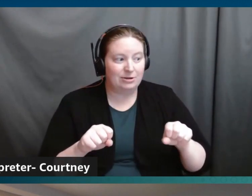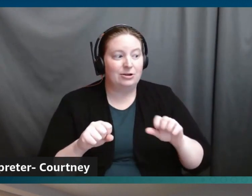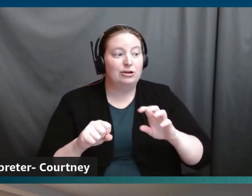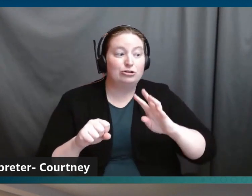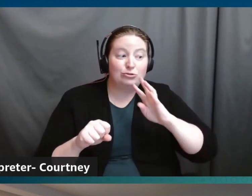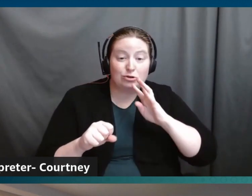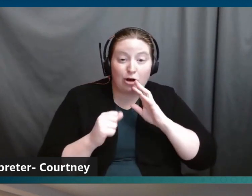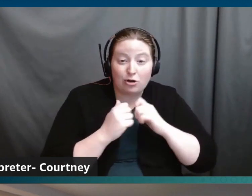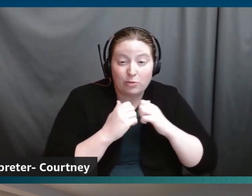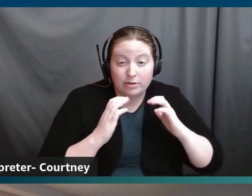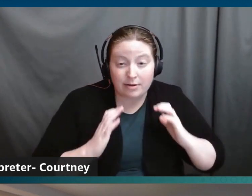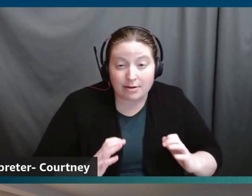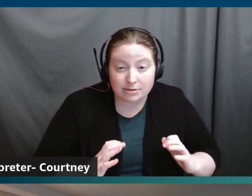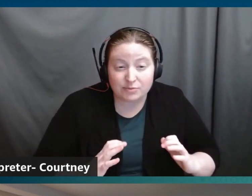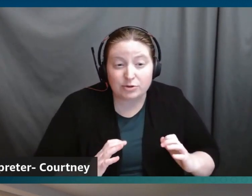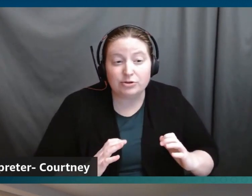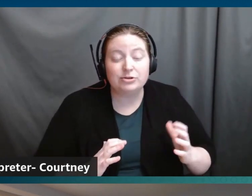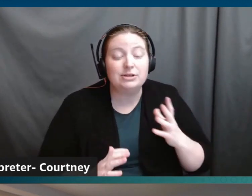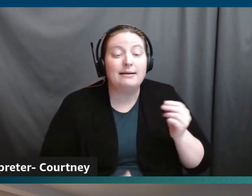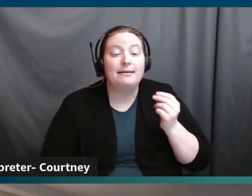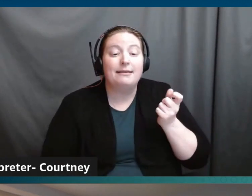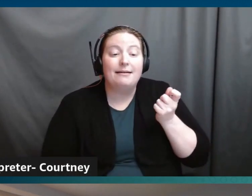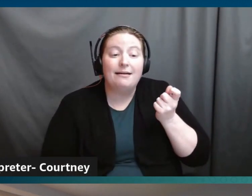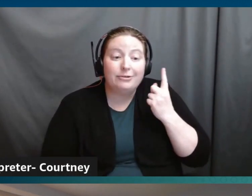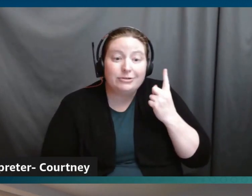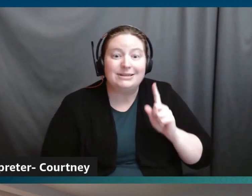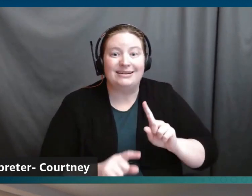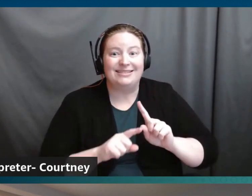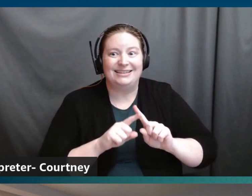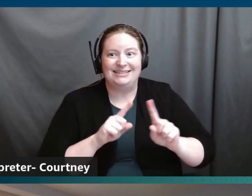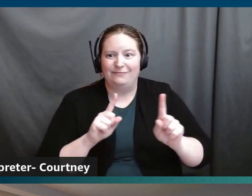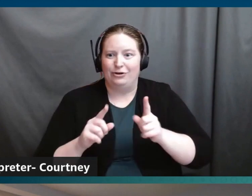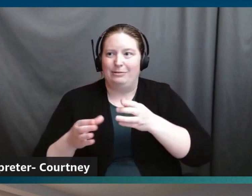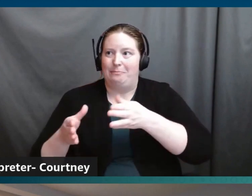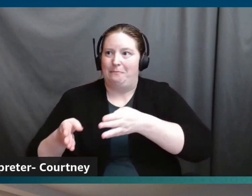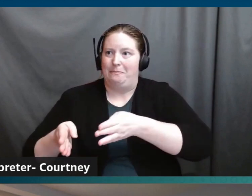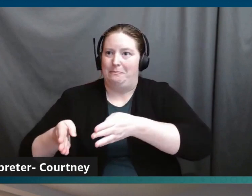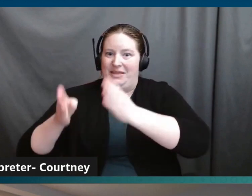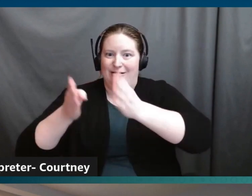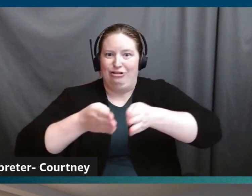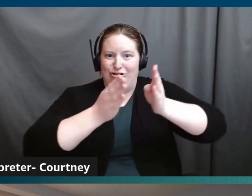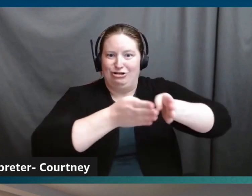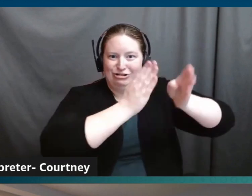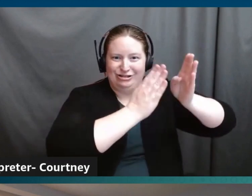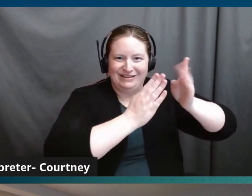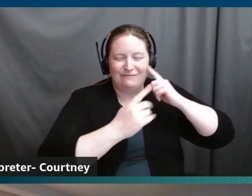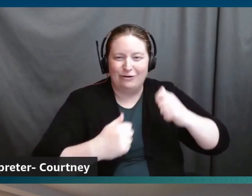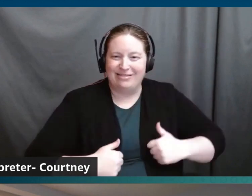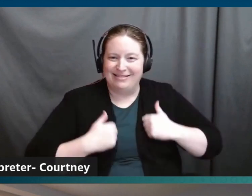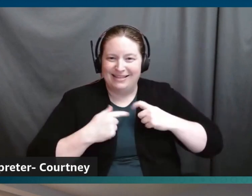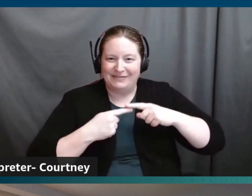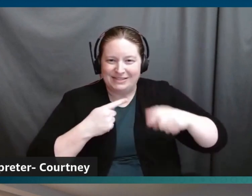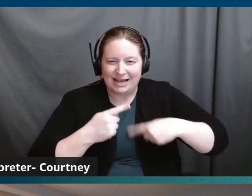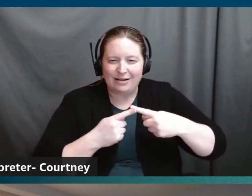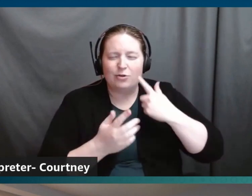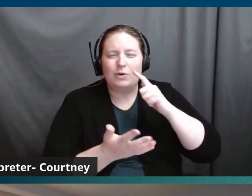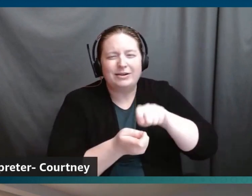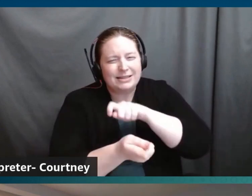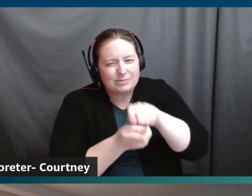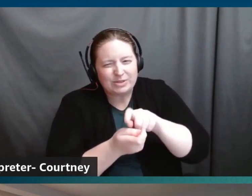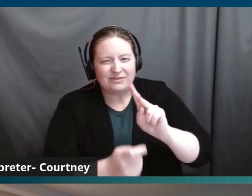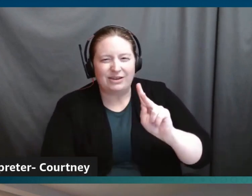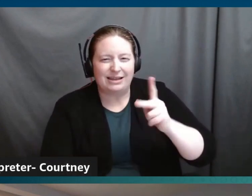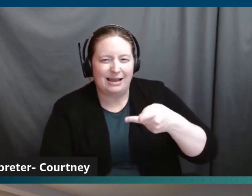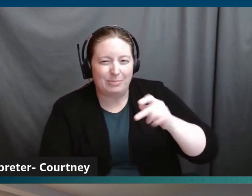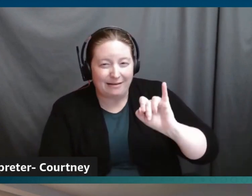customers and understand for the different pillars of the product lifecycle, what are the specific KPIs and